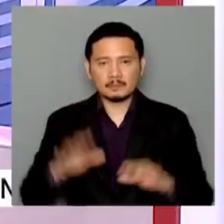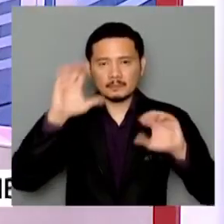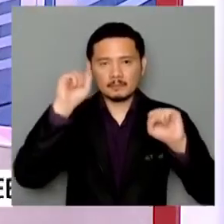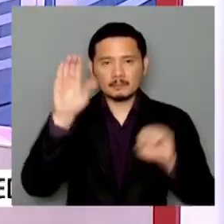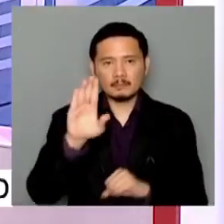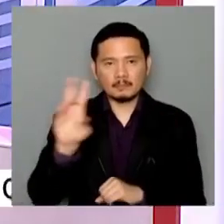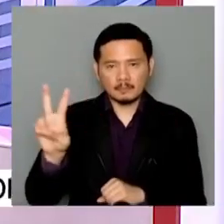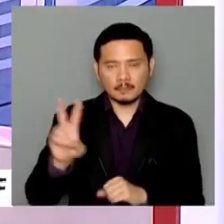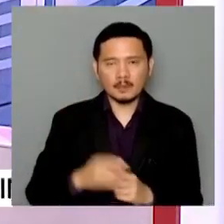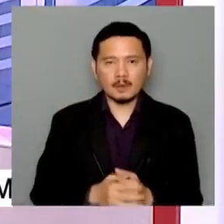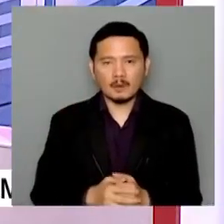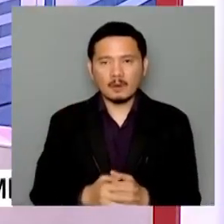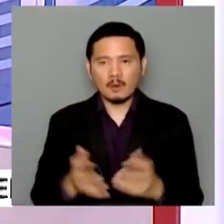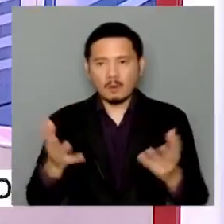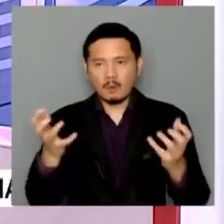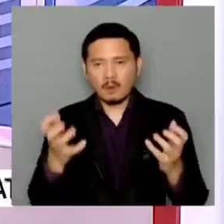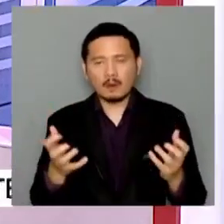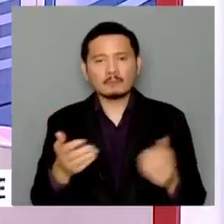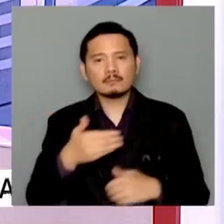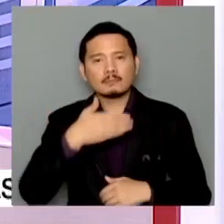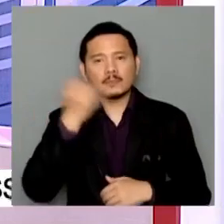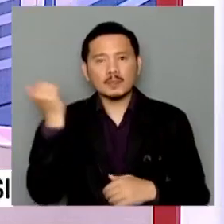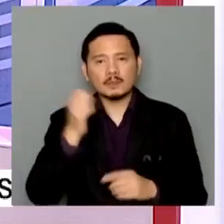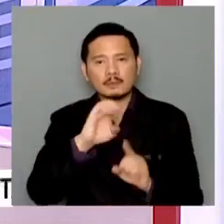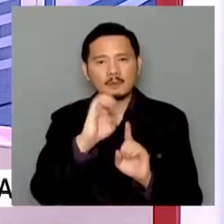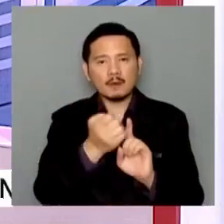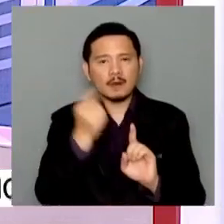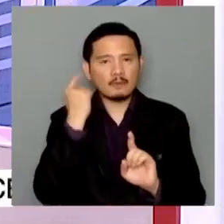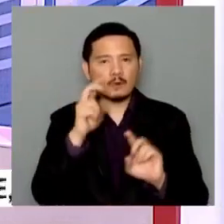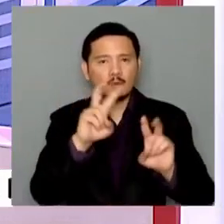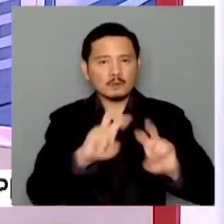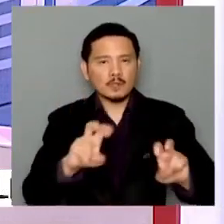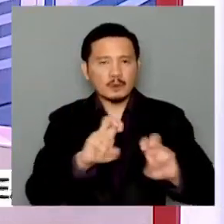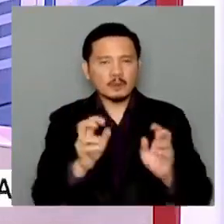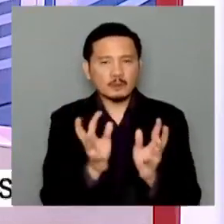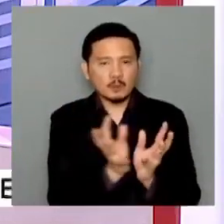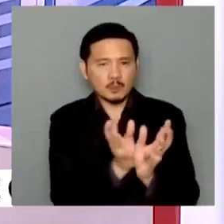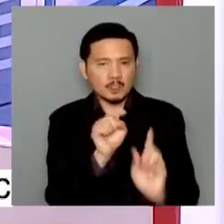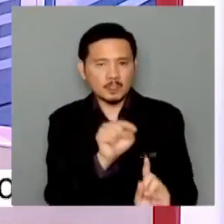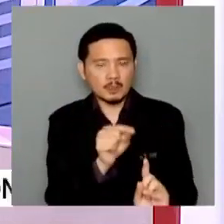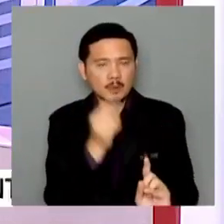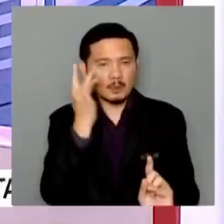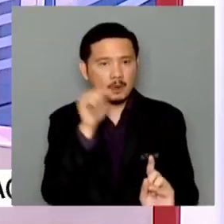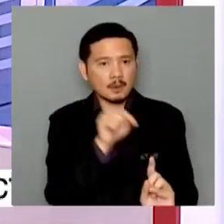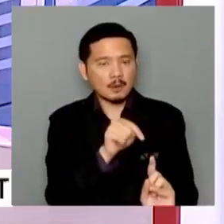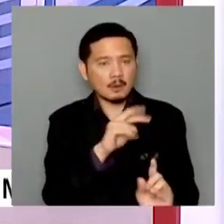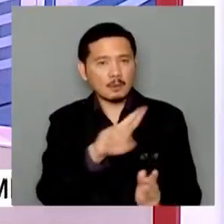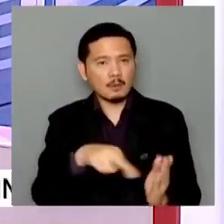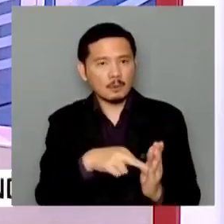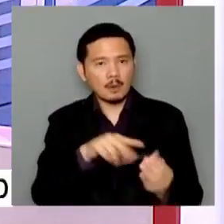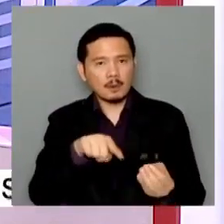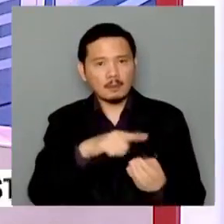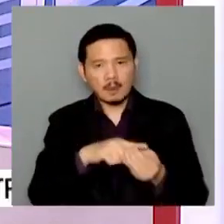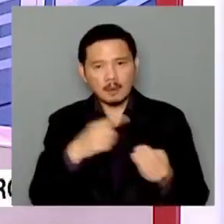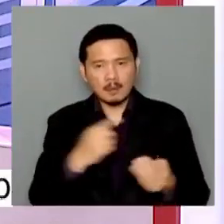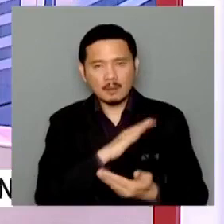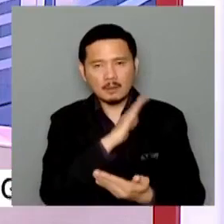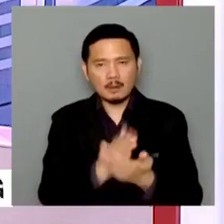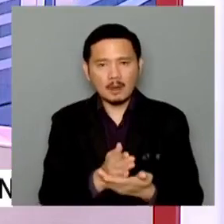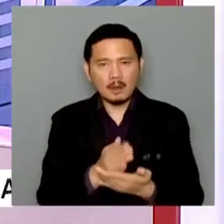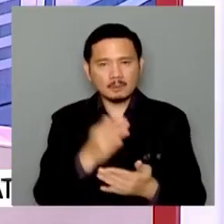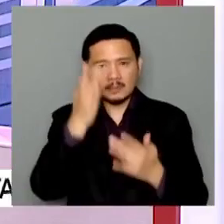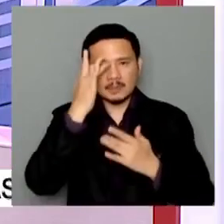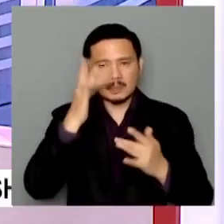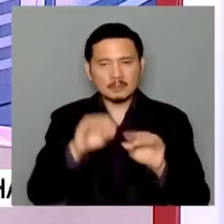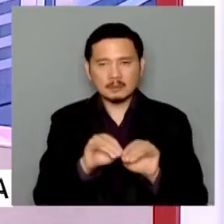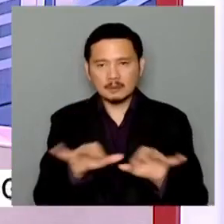enabling environment for the country's health research community, whom he says plays a huge role in the battle against the pandemic. Let's get more details now